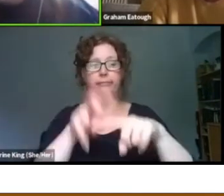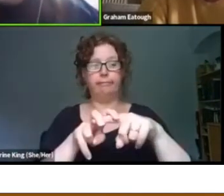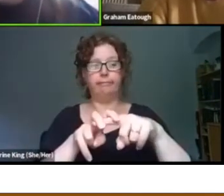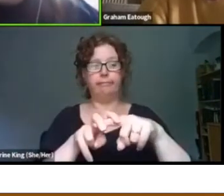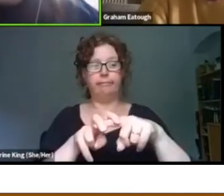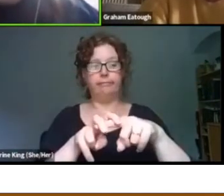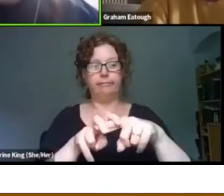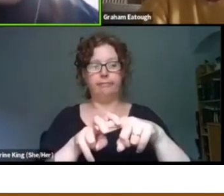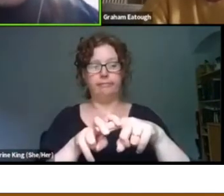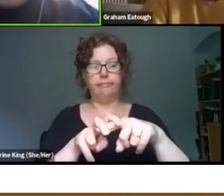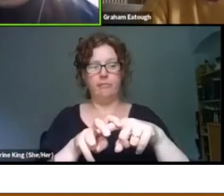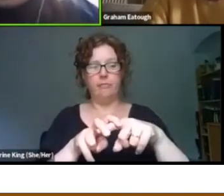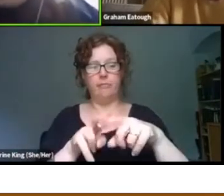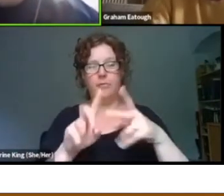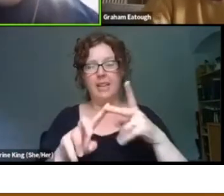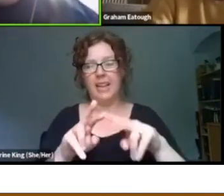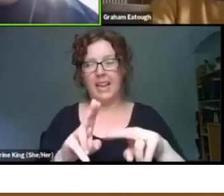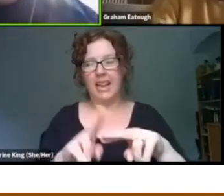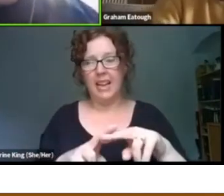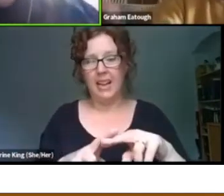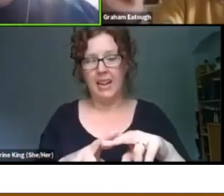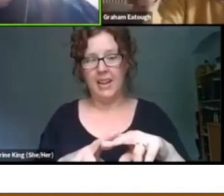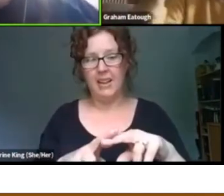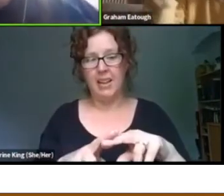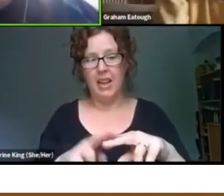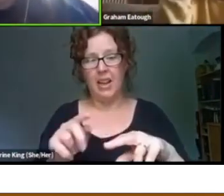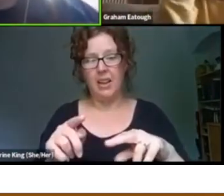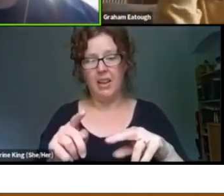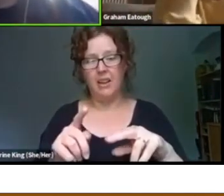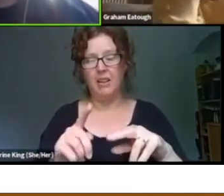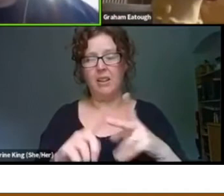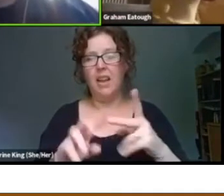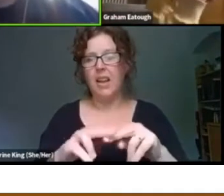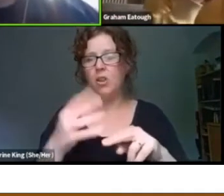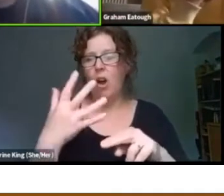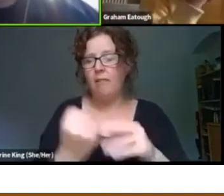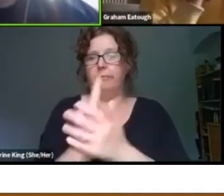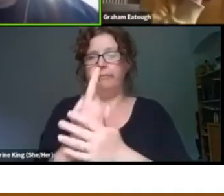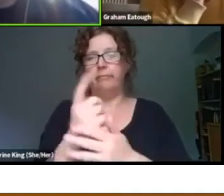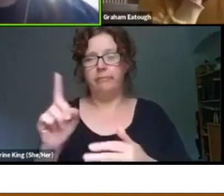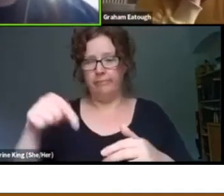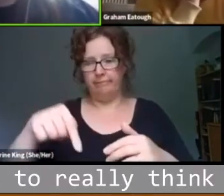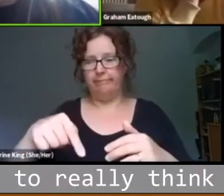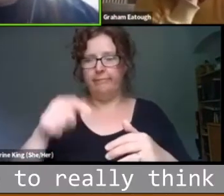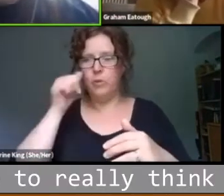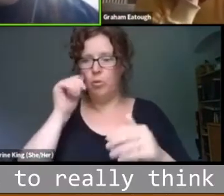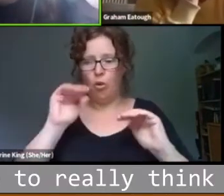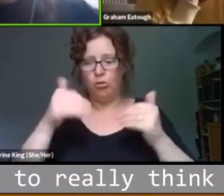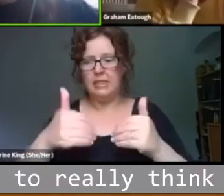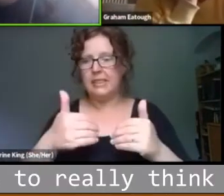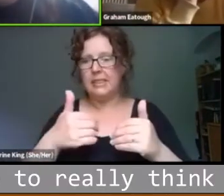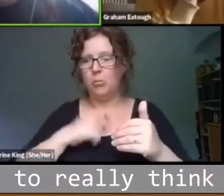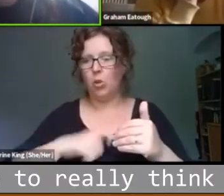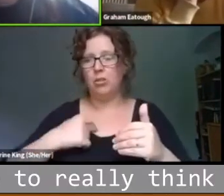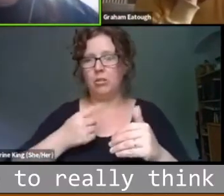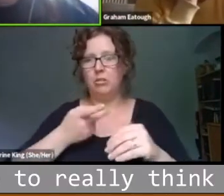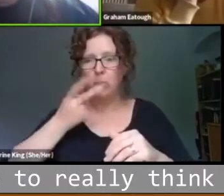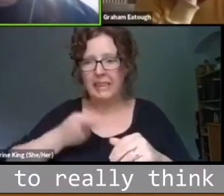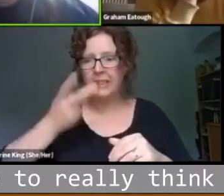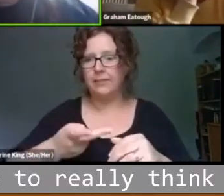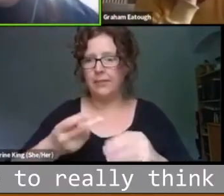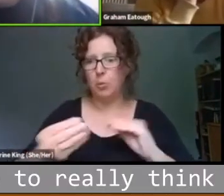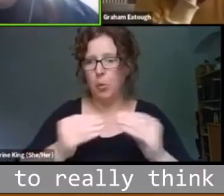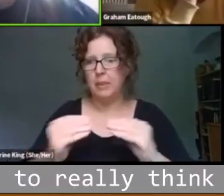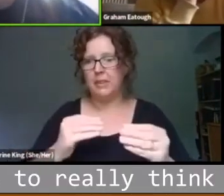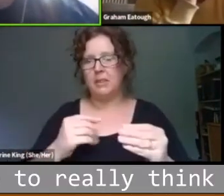is the repetitiveness of movement, which is what we go through. You have to really think about, okay, how can